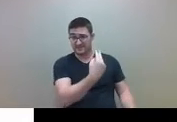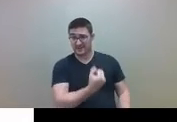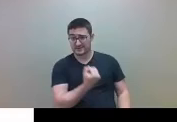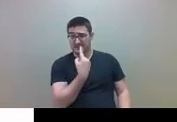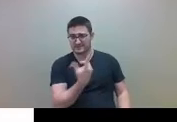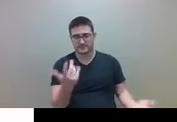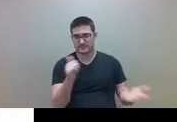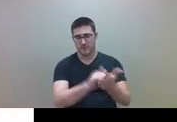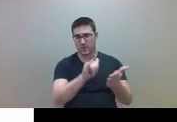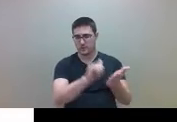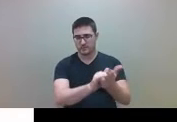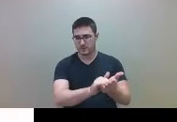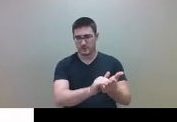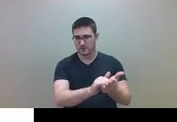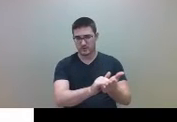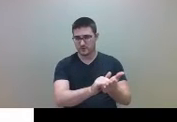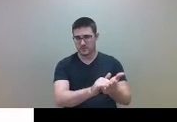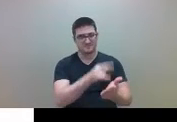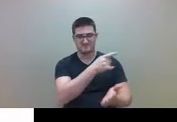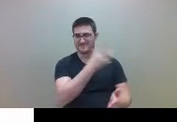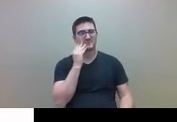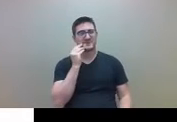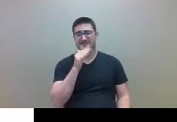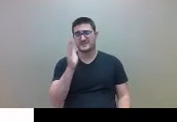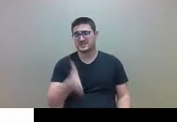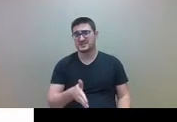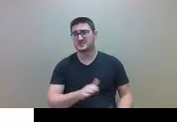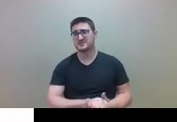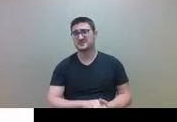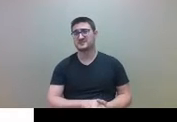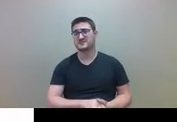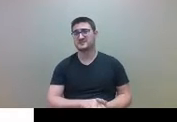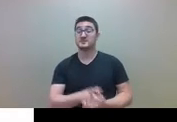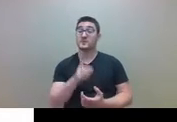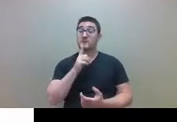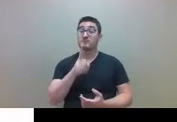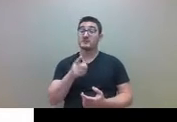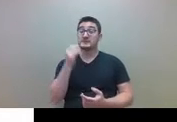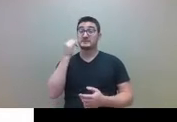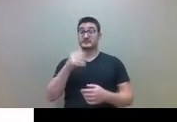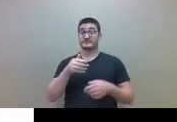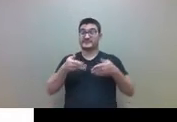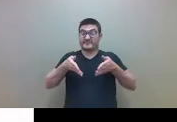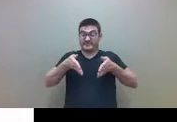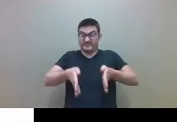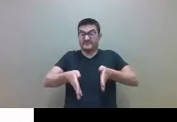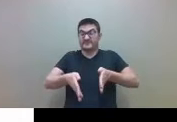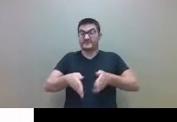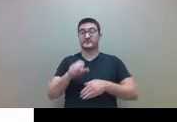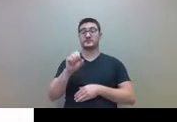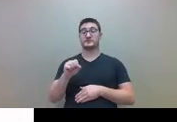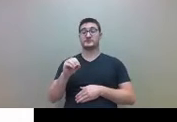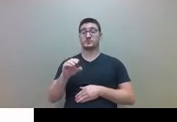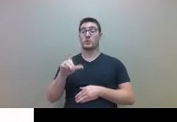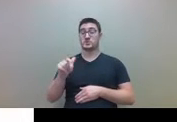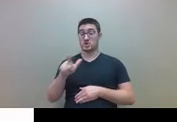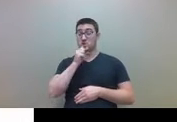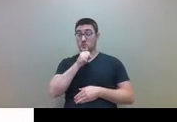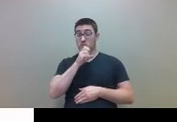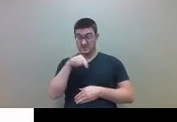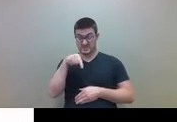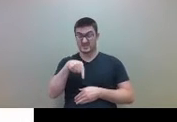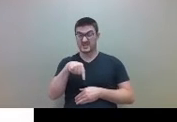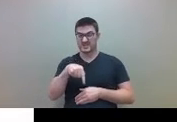And again, this is where we really encourage people to go out into the community and find support groups and professionals